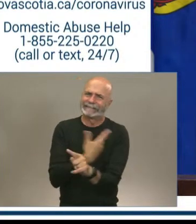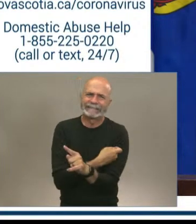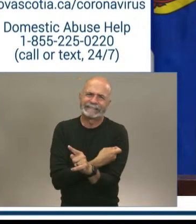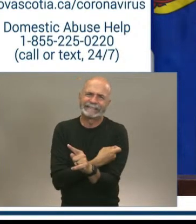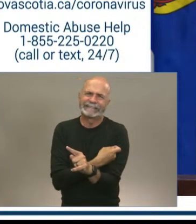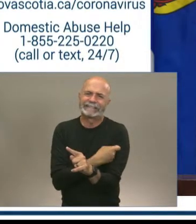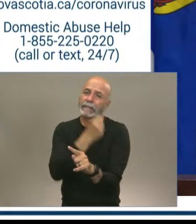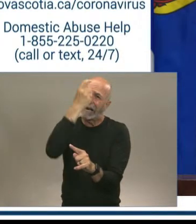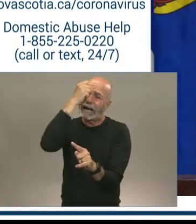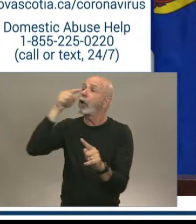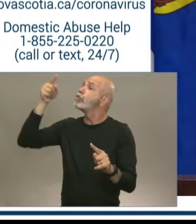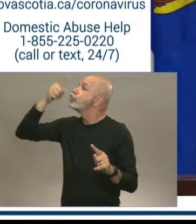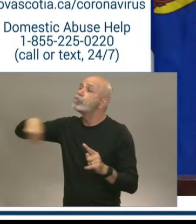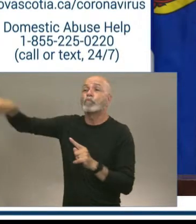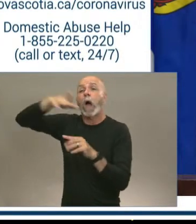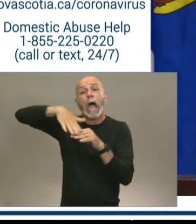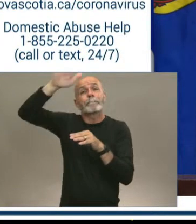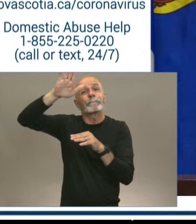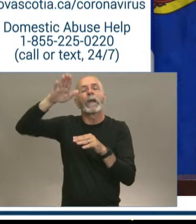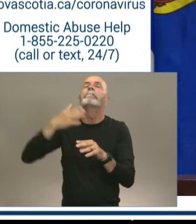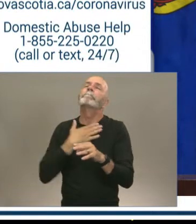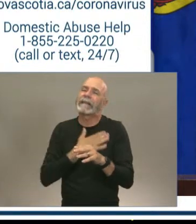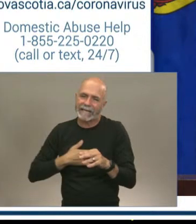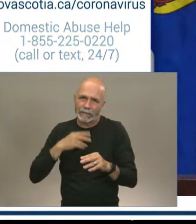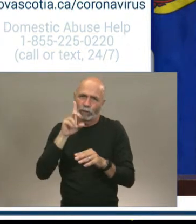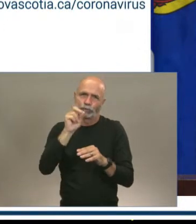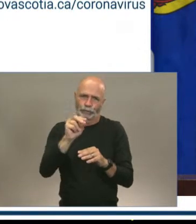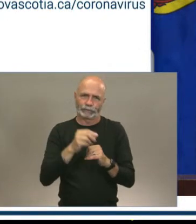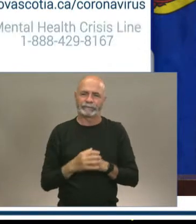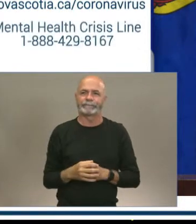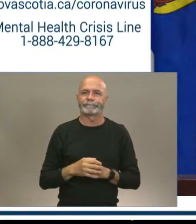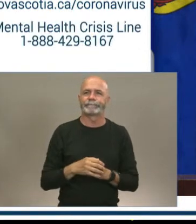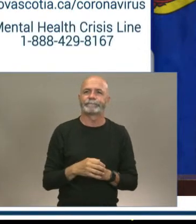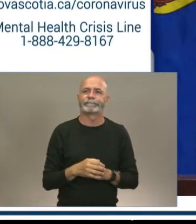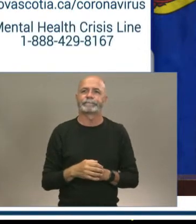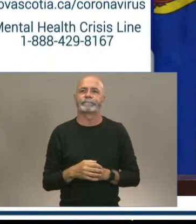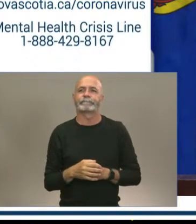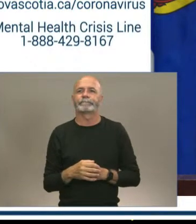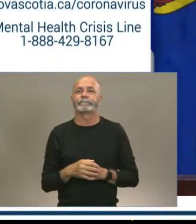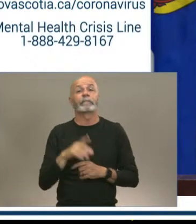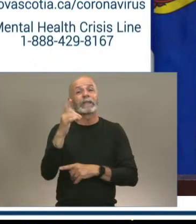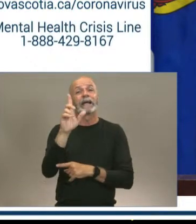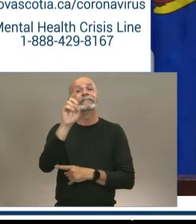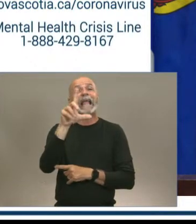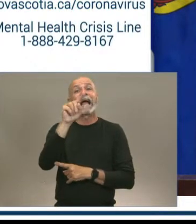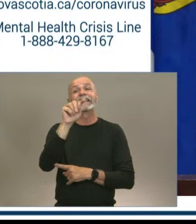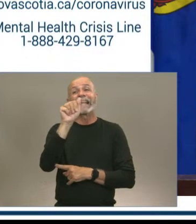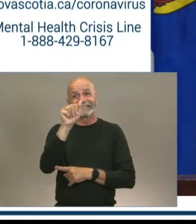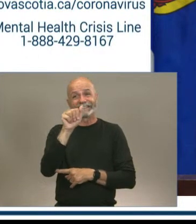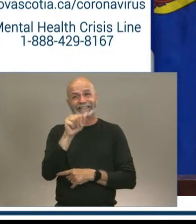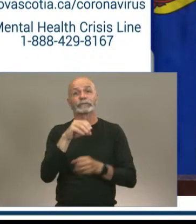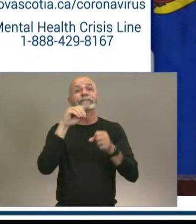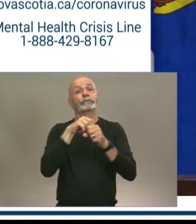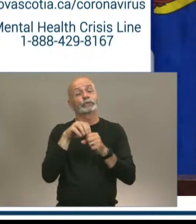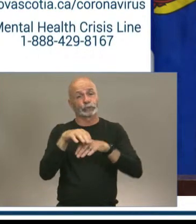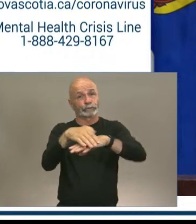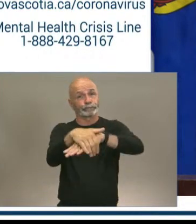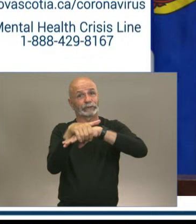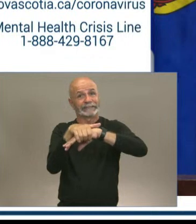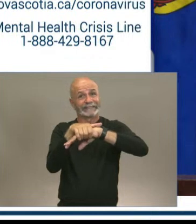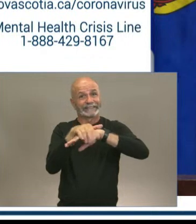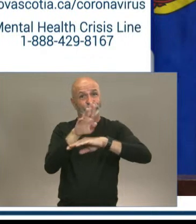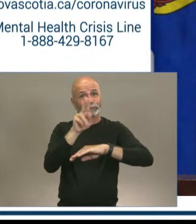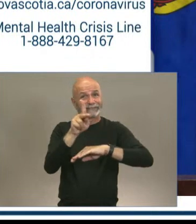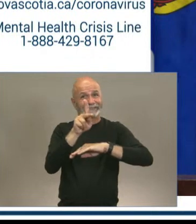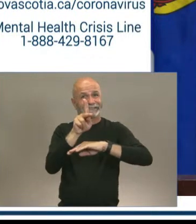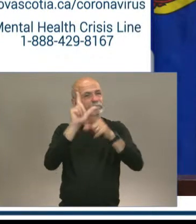vaccine. And of course, the Delta variant, look what's happening in the UK. The Delta variant now is a relatively high